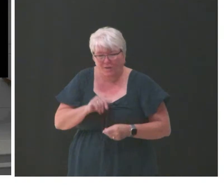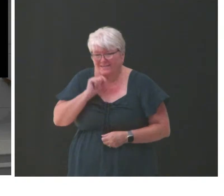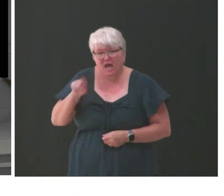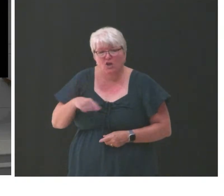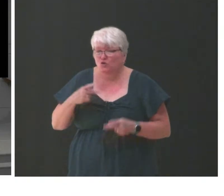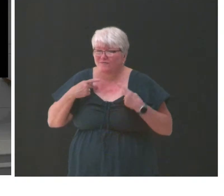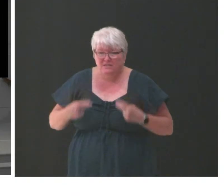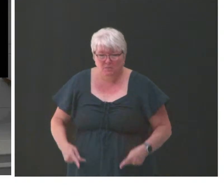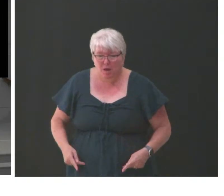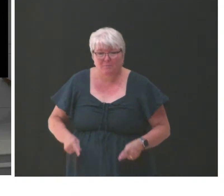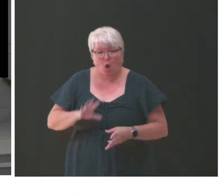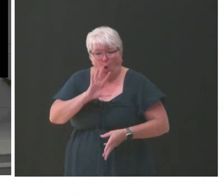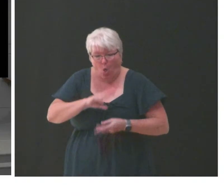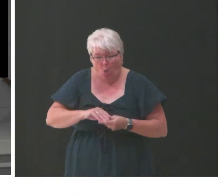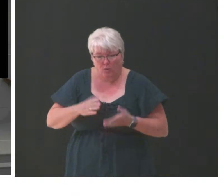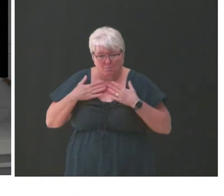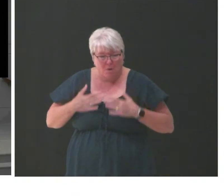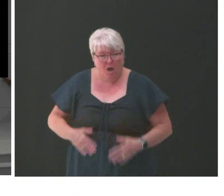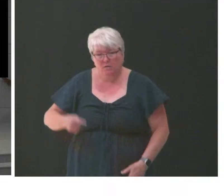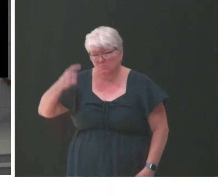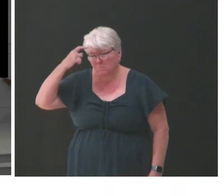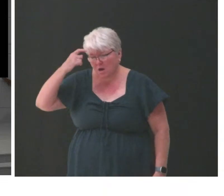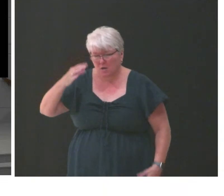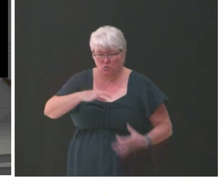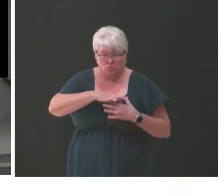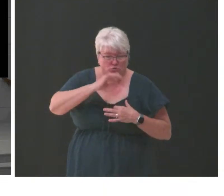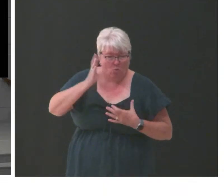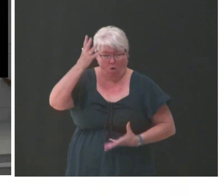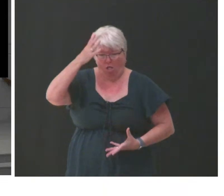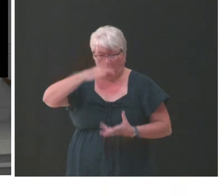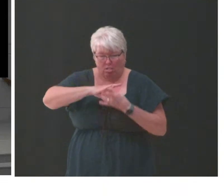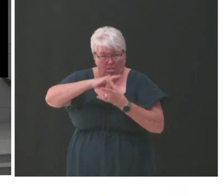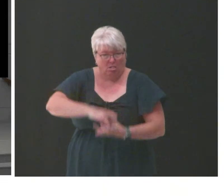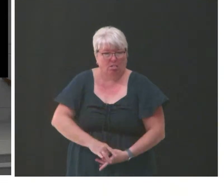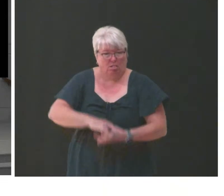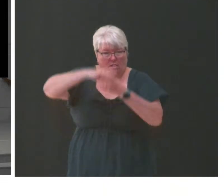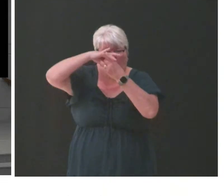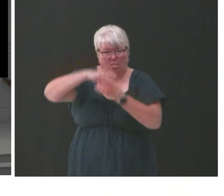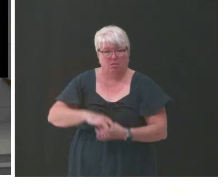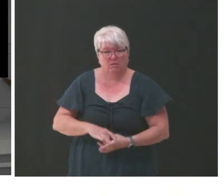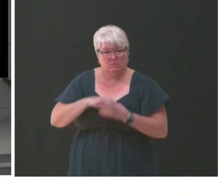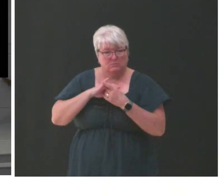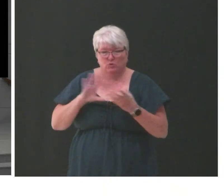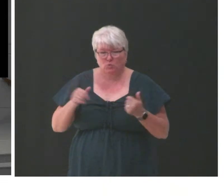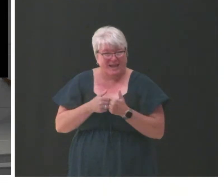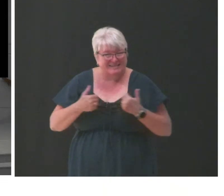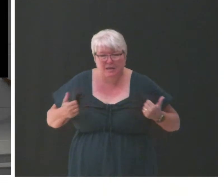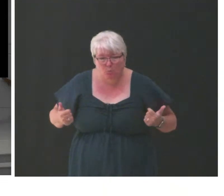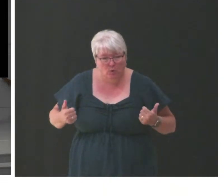physical body, but your body, your physical body and your soul that are so connected that there is no way to